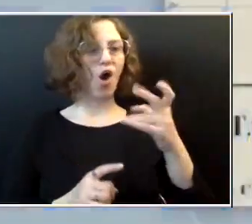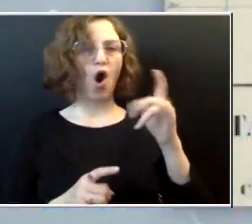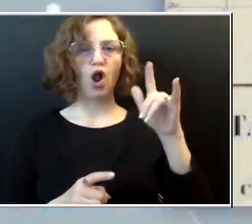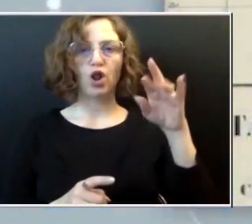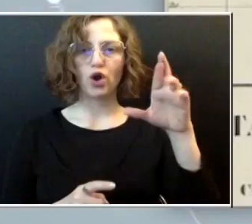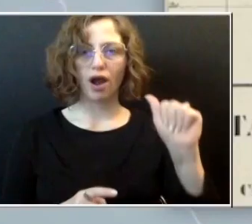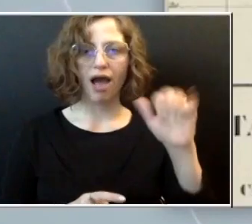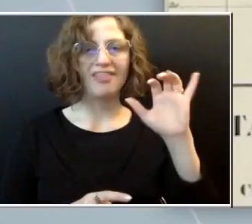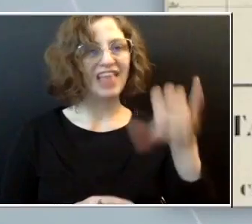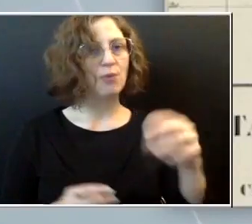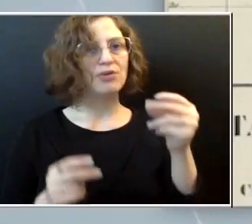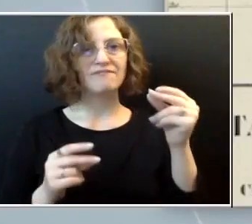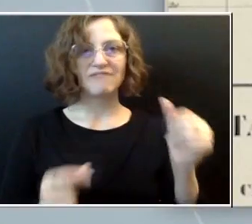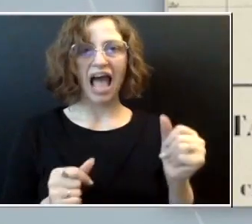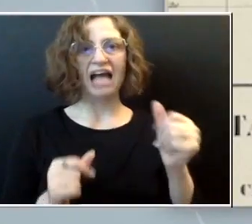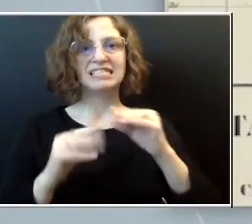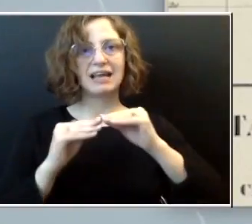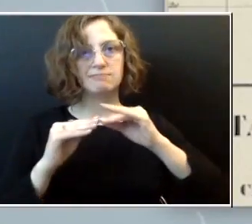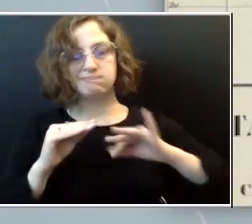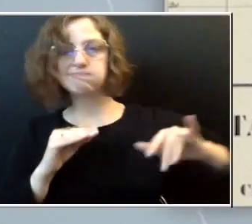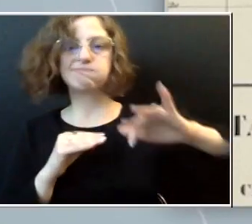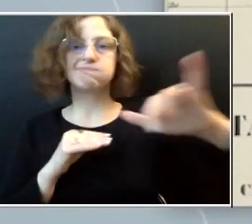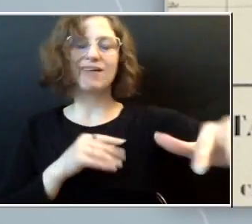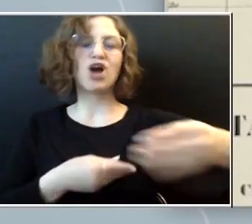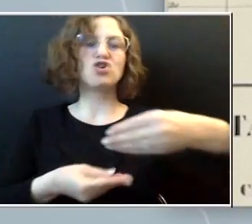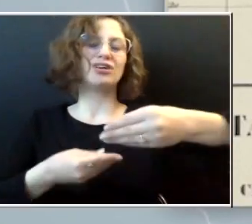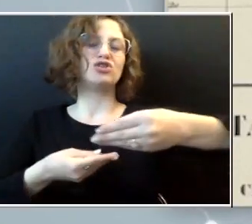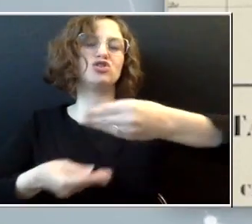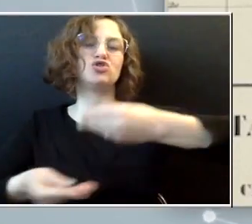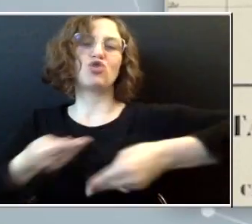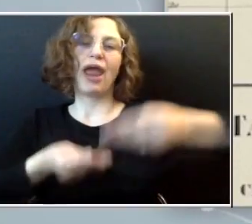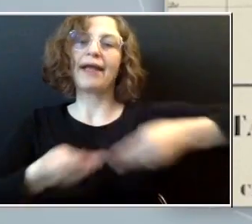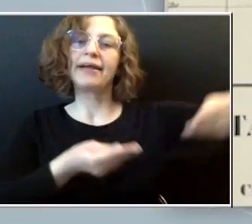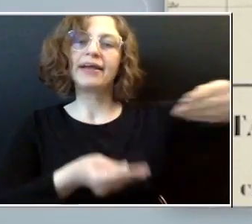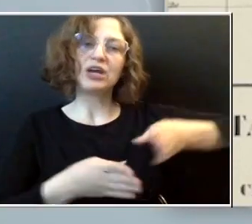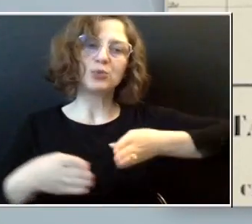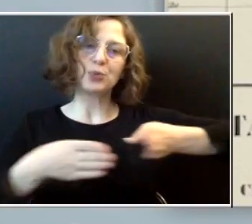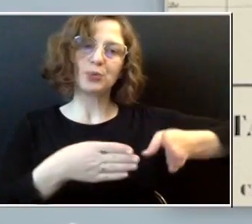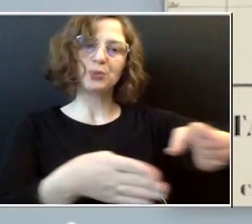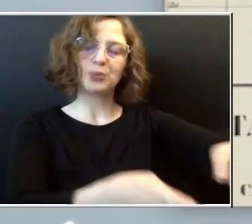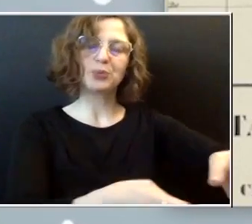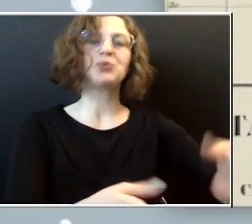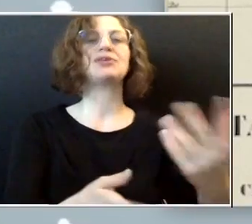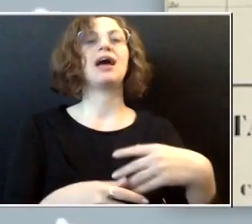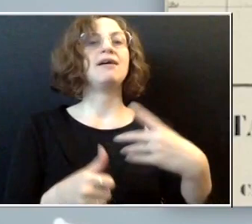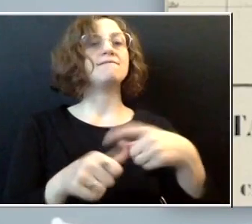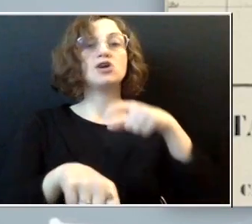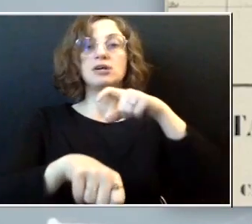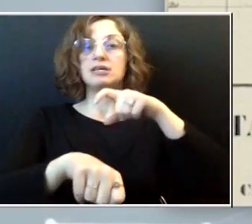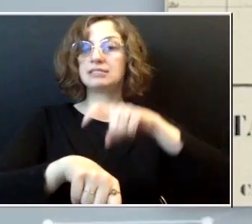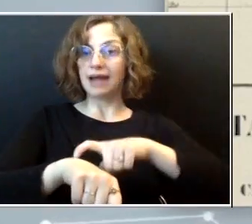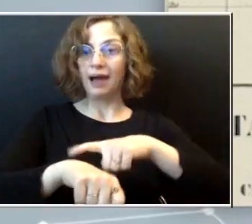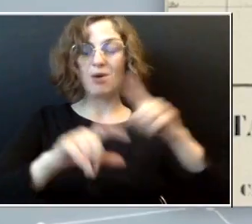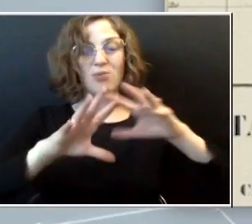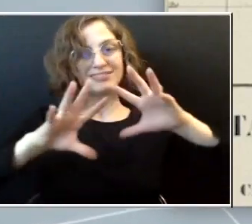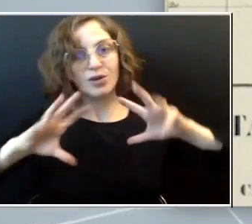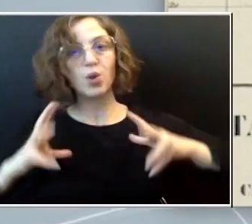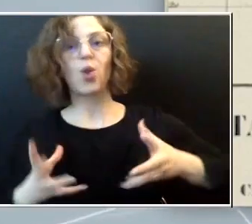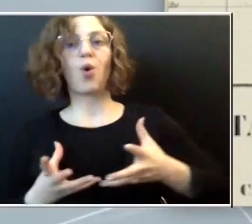technologies. It concentrated in urban areas, and it was global for the first time because we could reach all the globe.